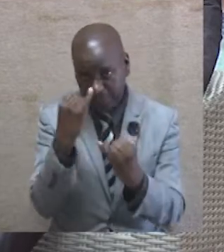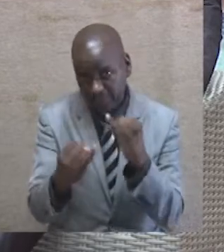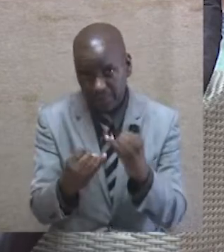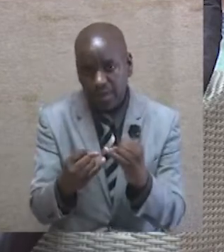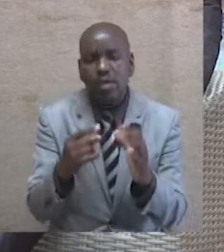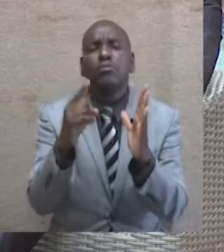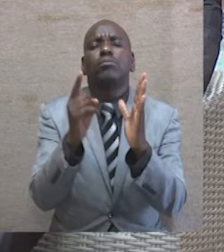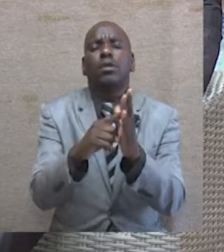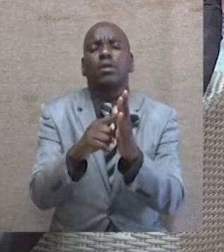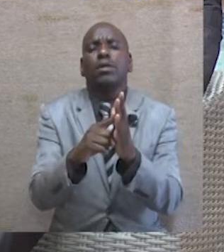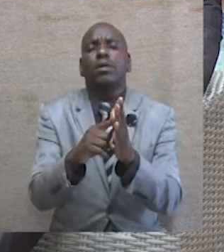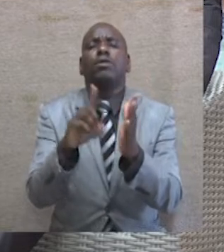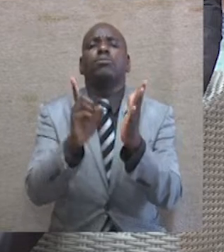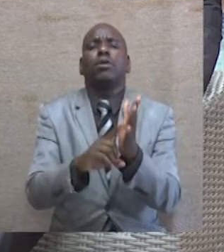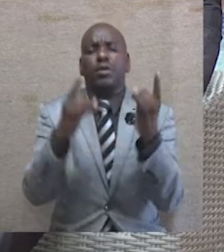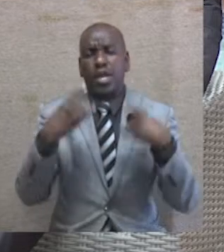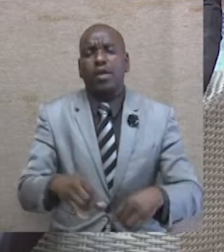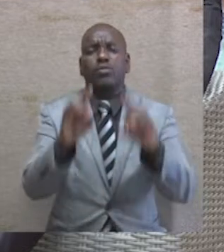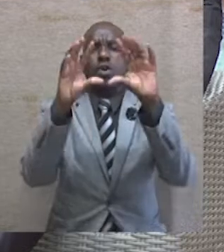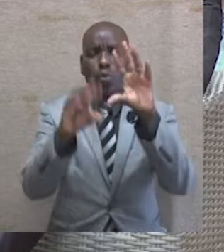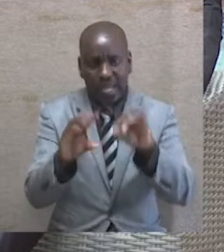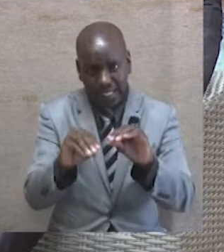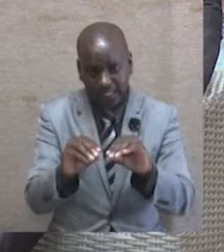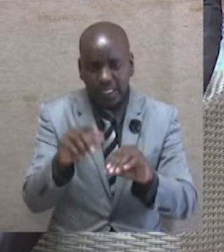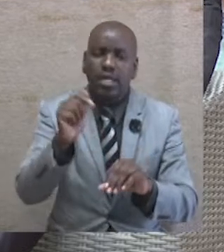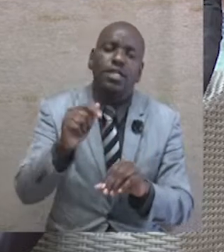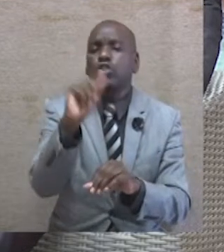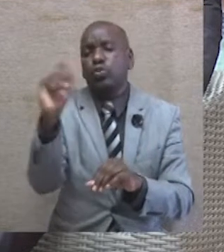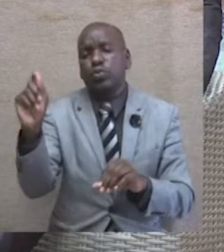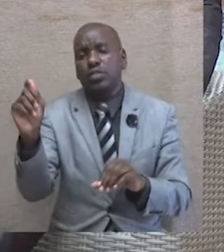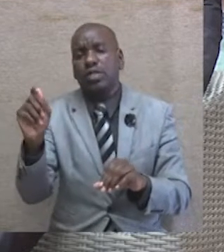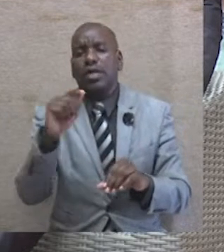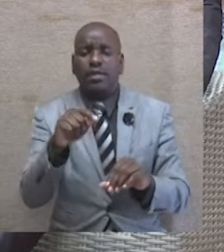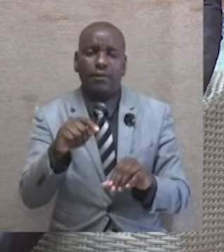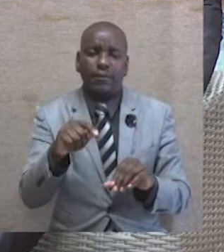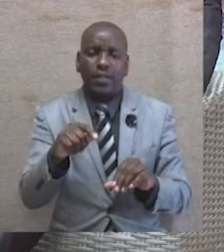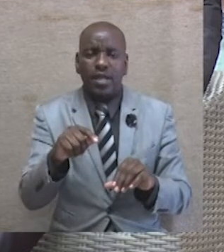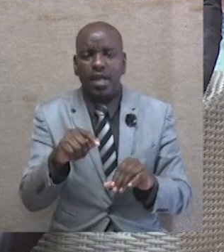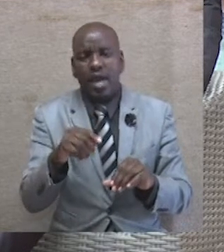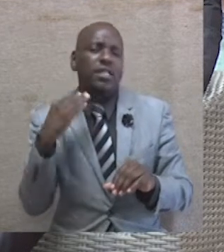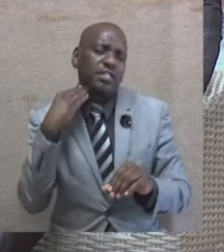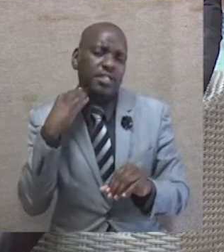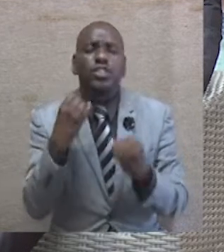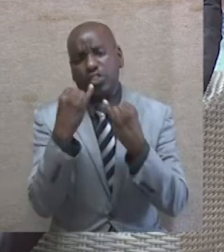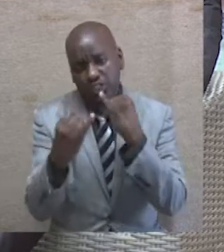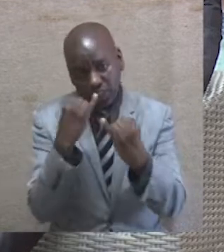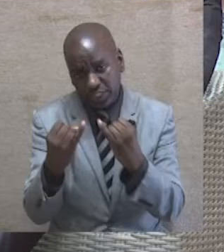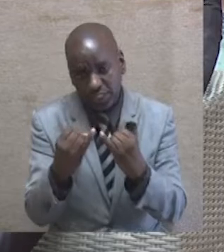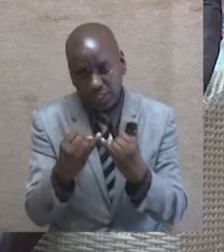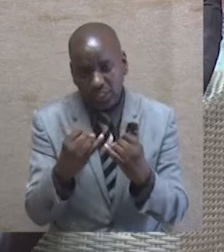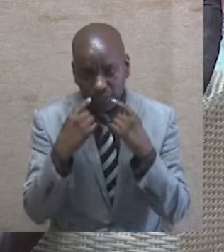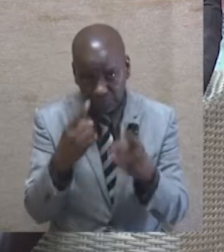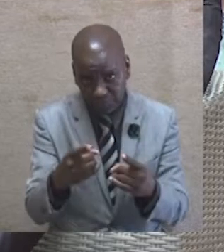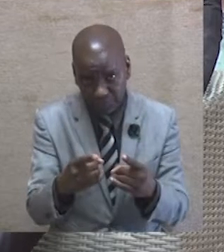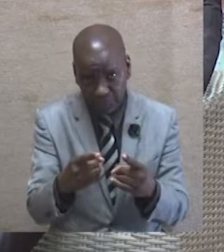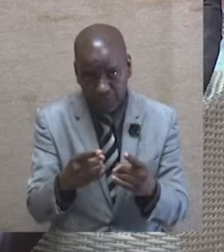we are discussing the appointment of sexual reproductive health personnel in schools. And it's a quite interesting discussion.